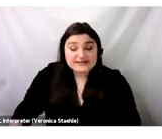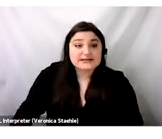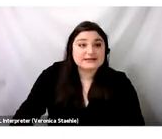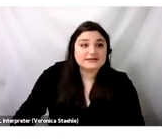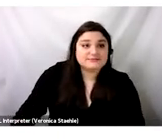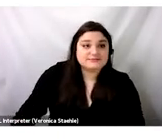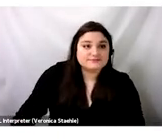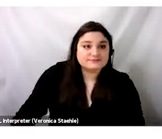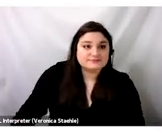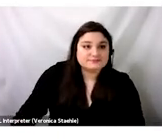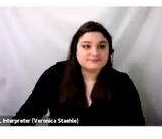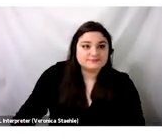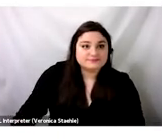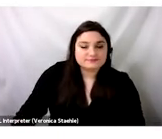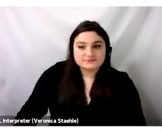That's such a good question.